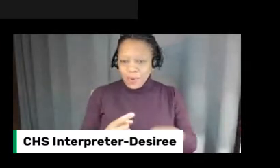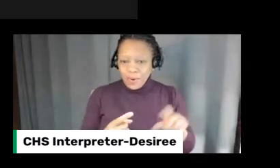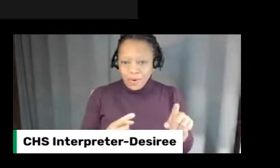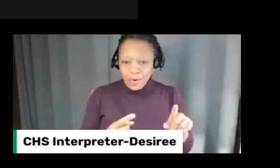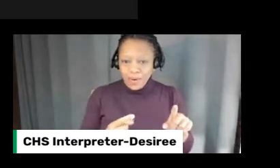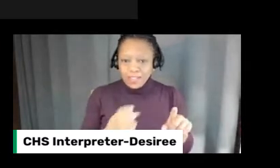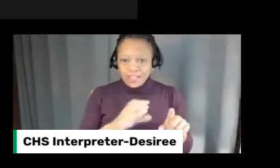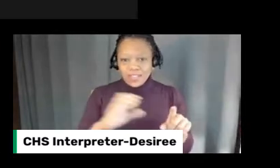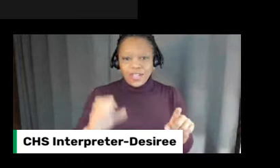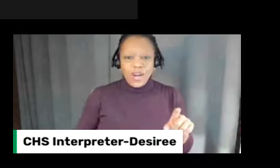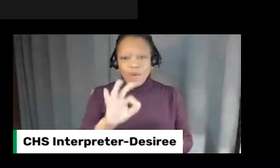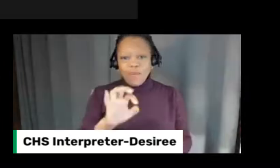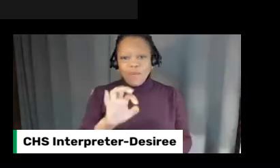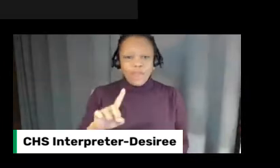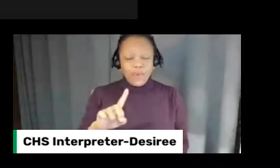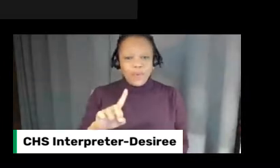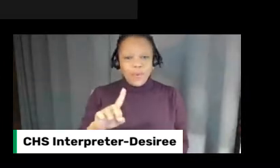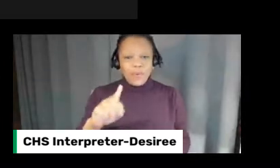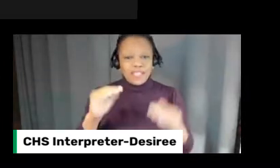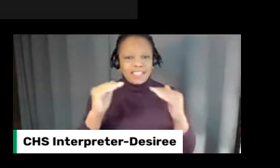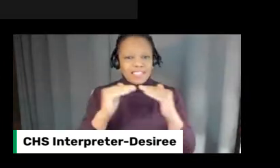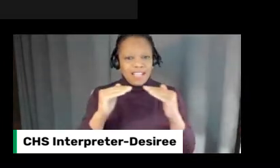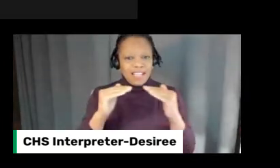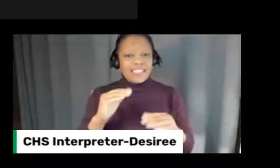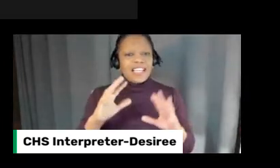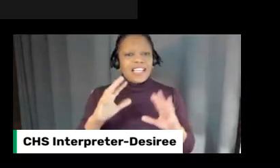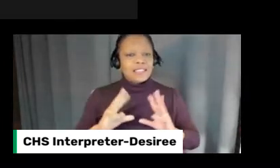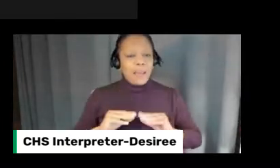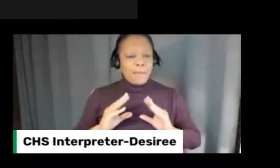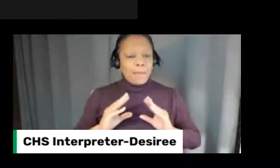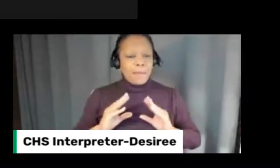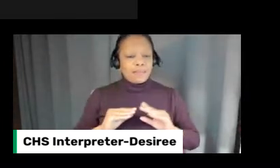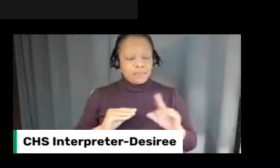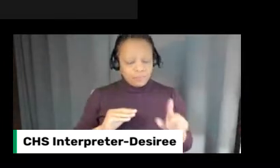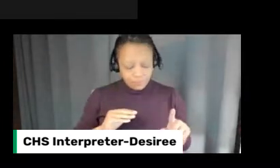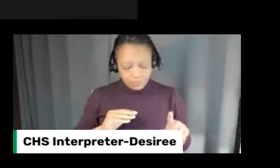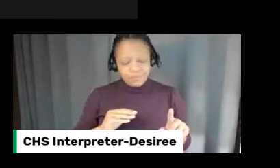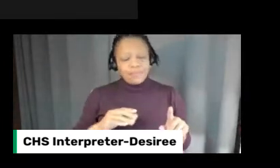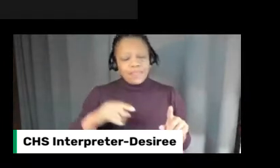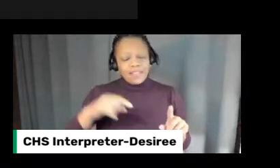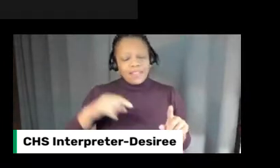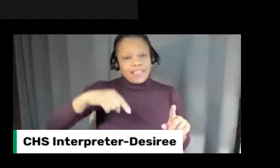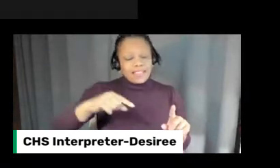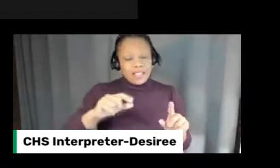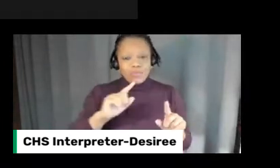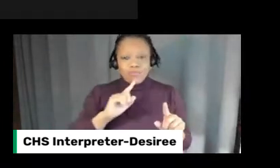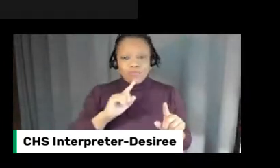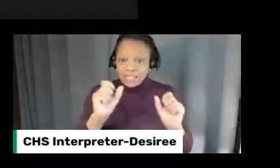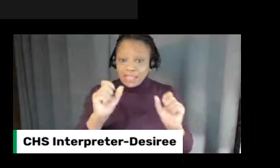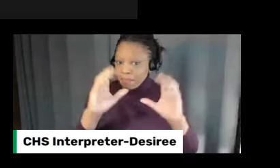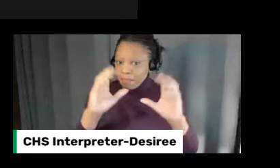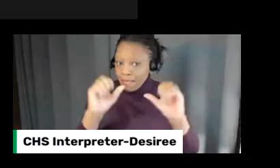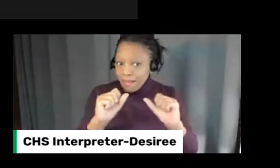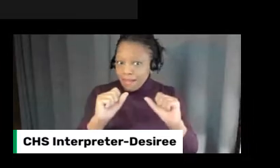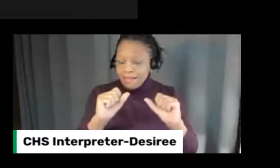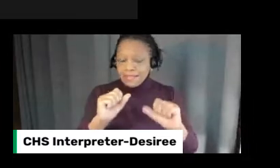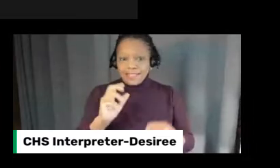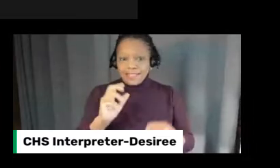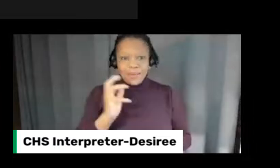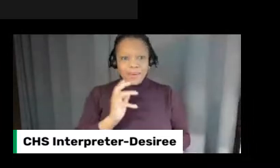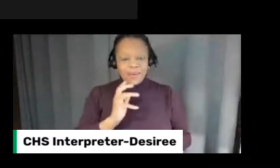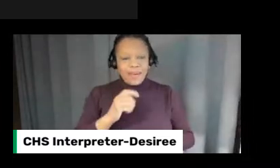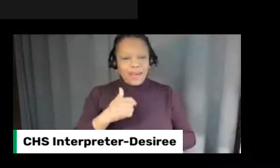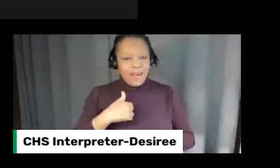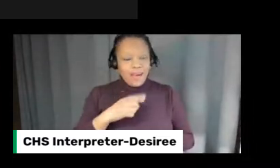conjunction with other folks. The Food Justice Summit. This is amazing, and I am completely